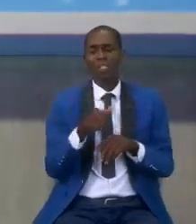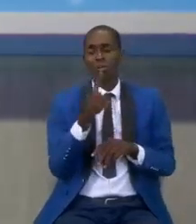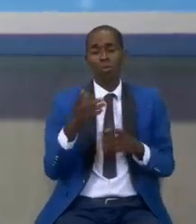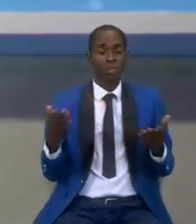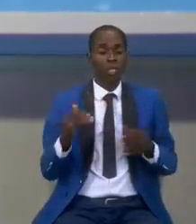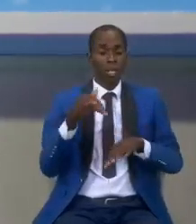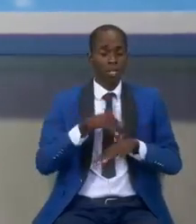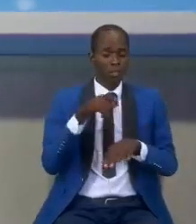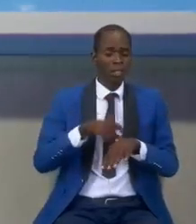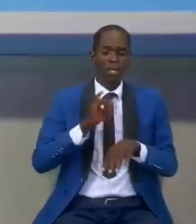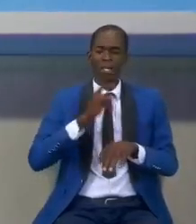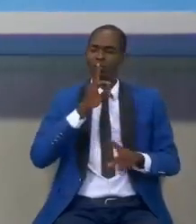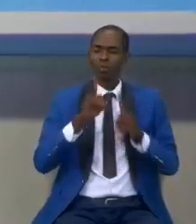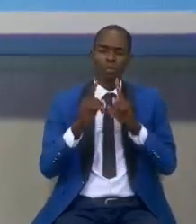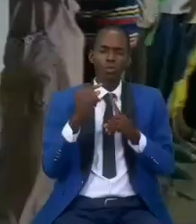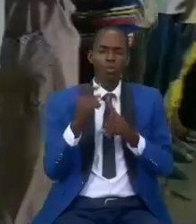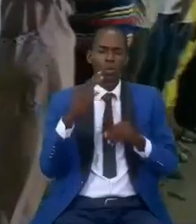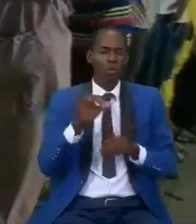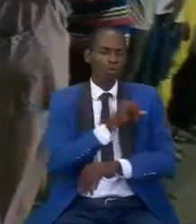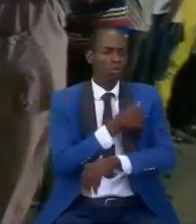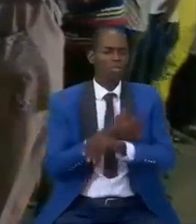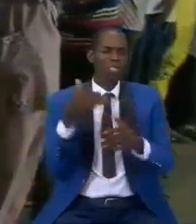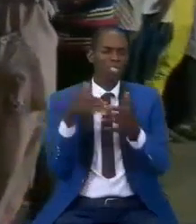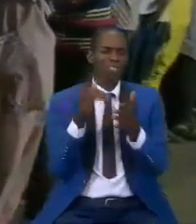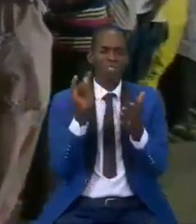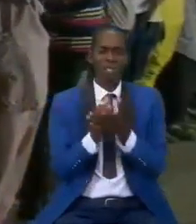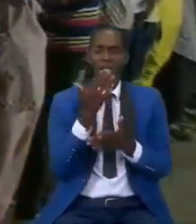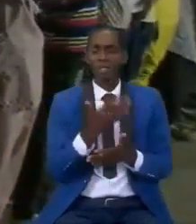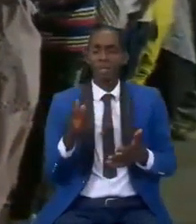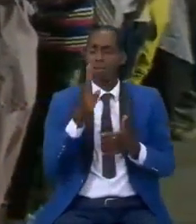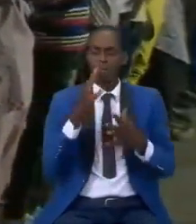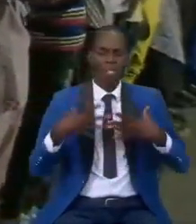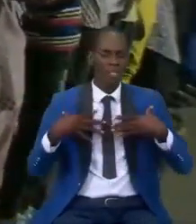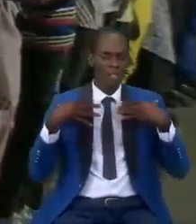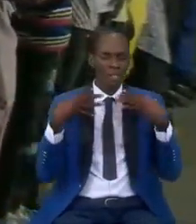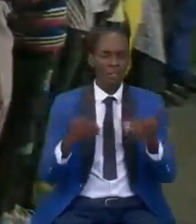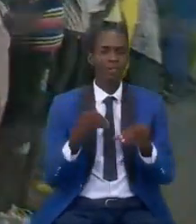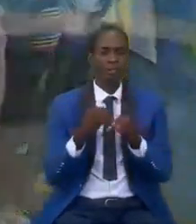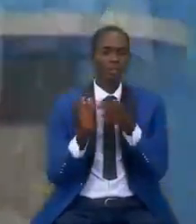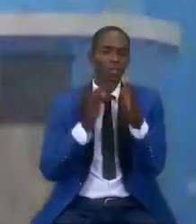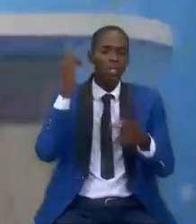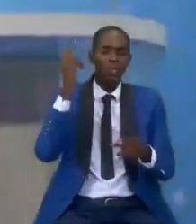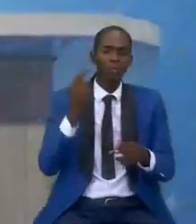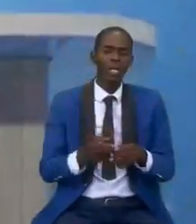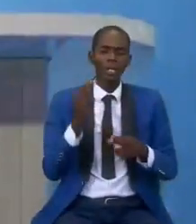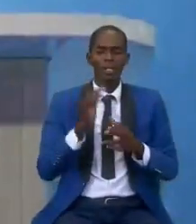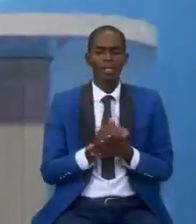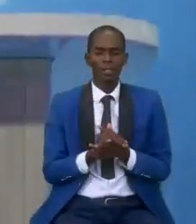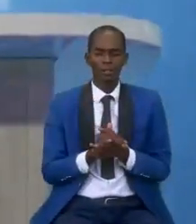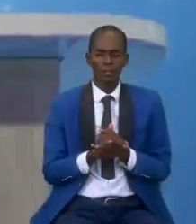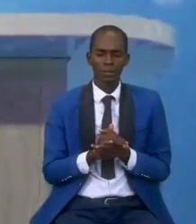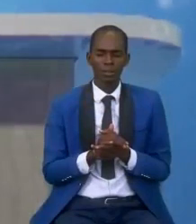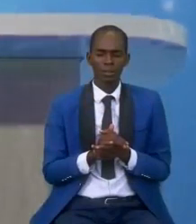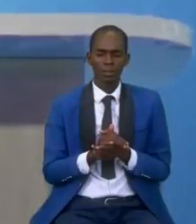Be healed in Jesus' name. that recurrent problem,